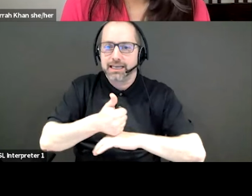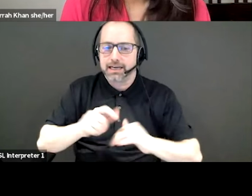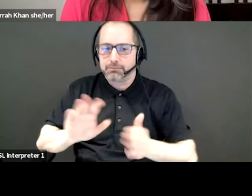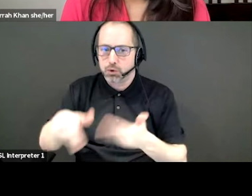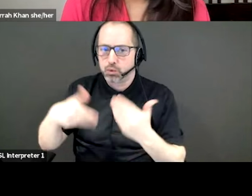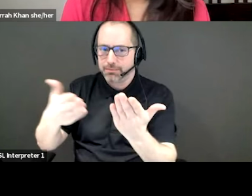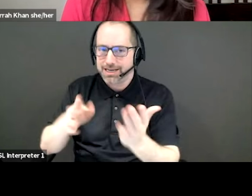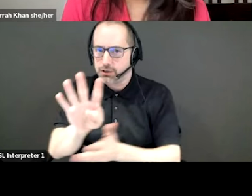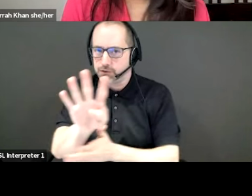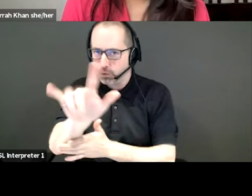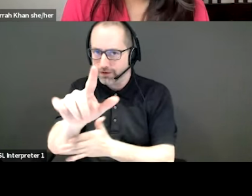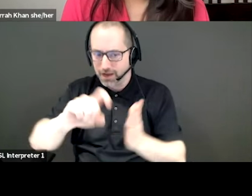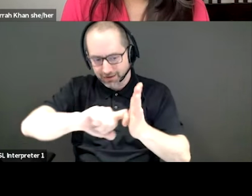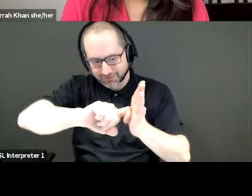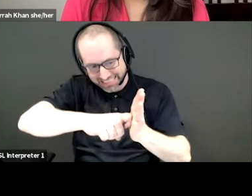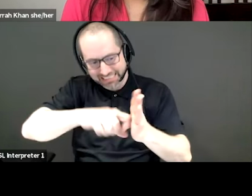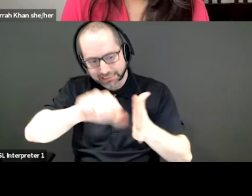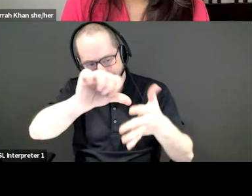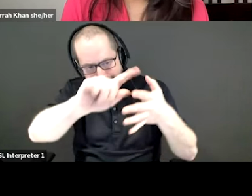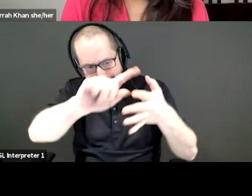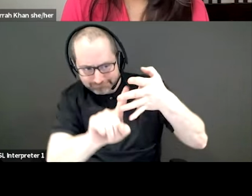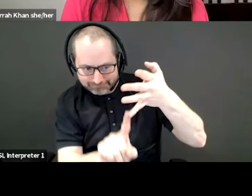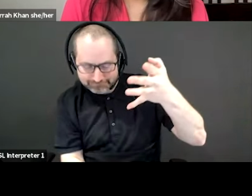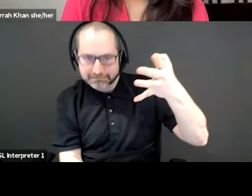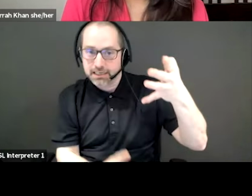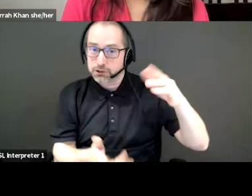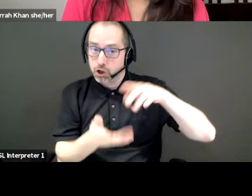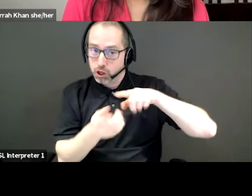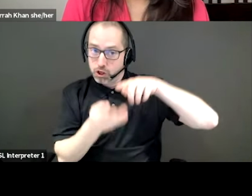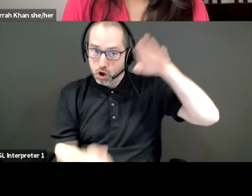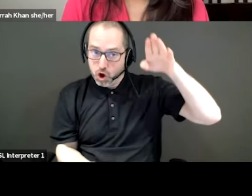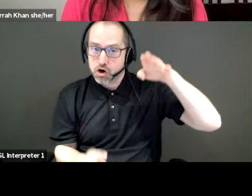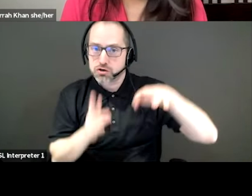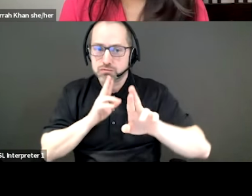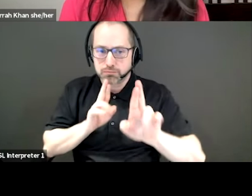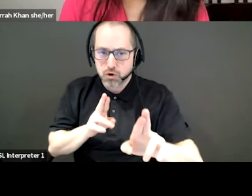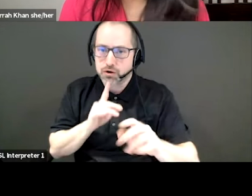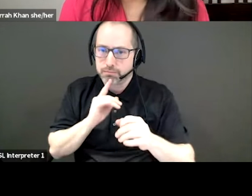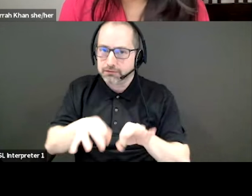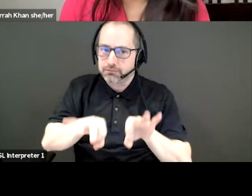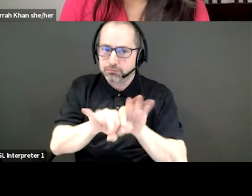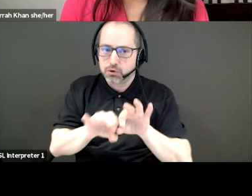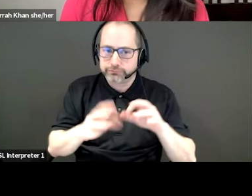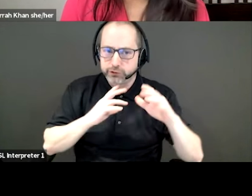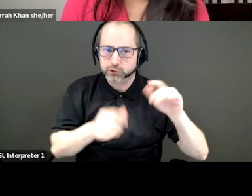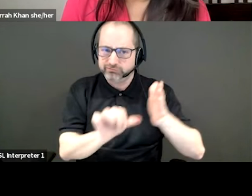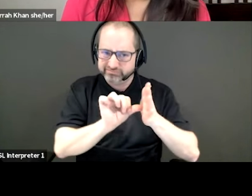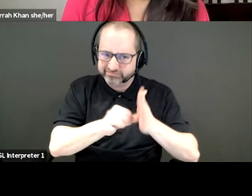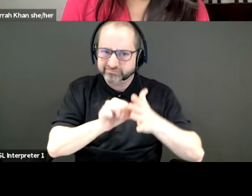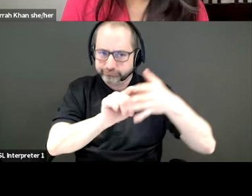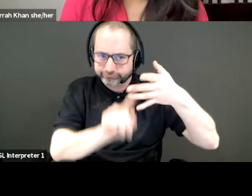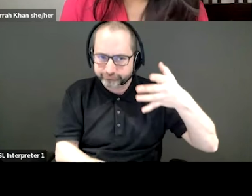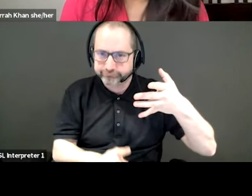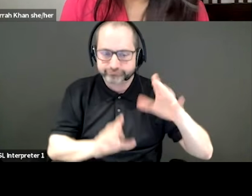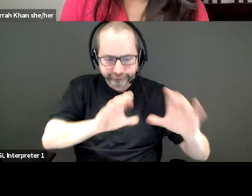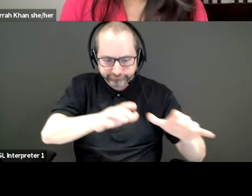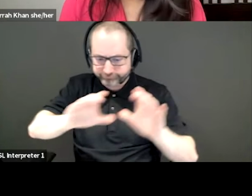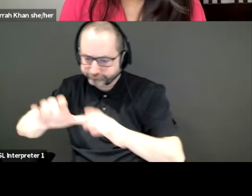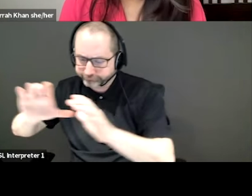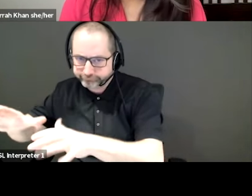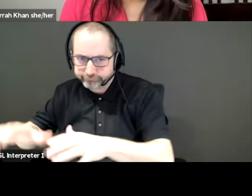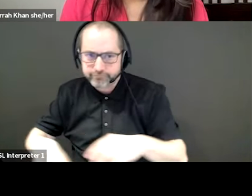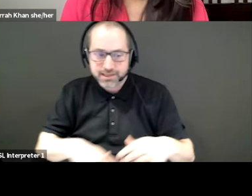report, but it really kind of distilled for us the kind of key pieces in there. And we split up into three ways. We looked at key recommendations